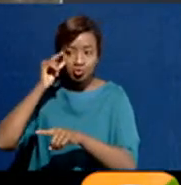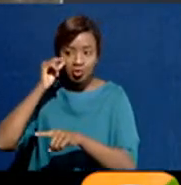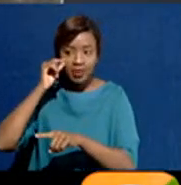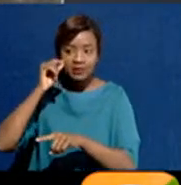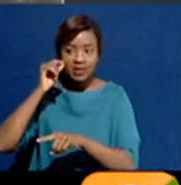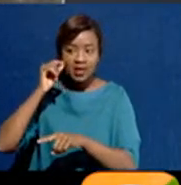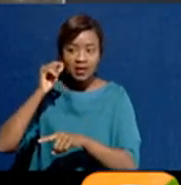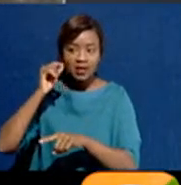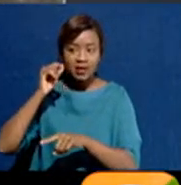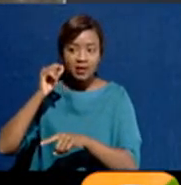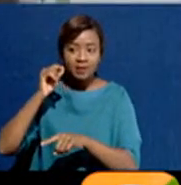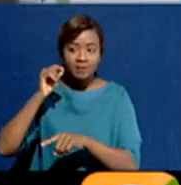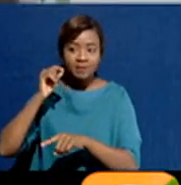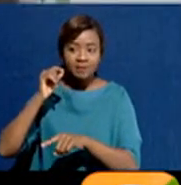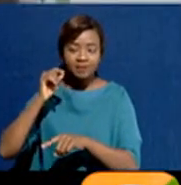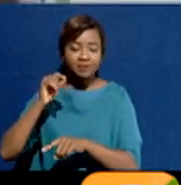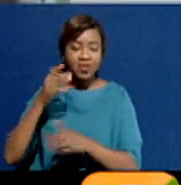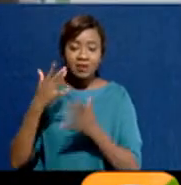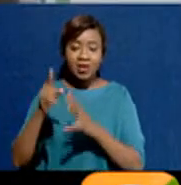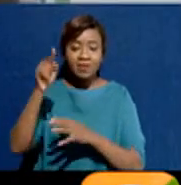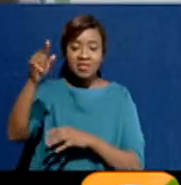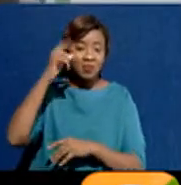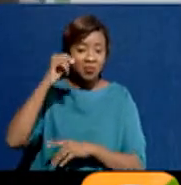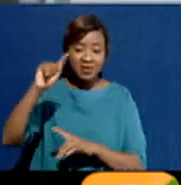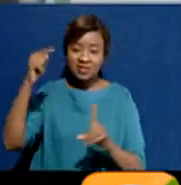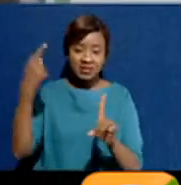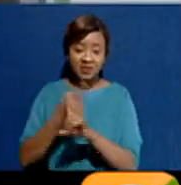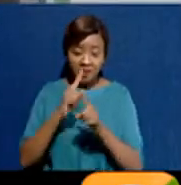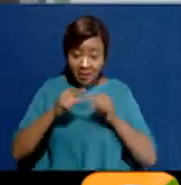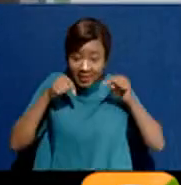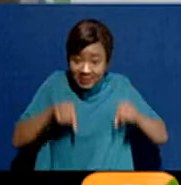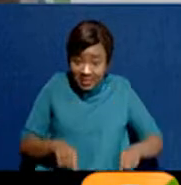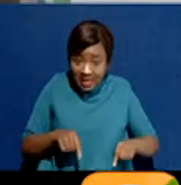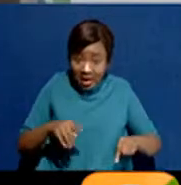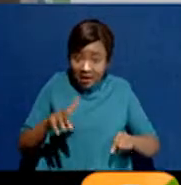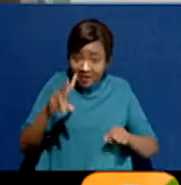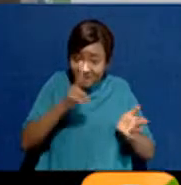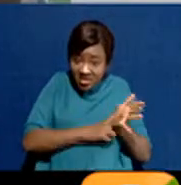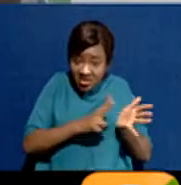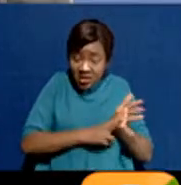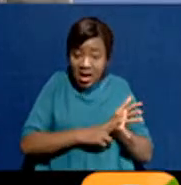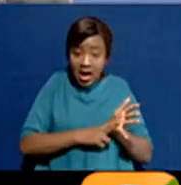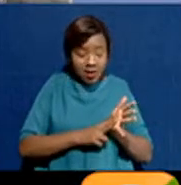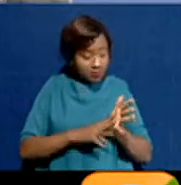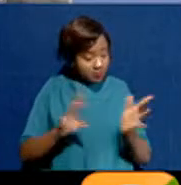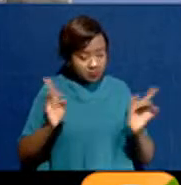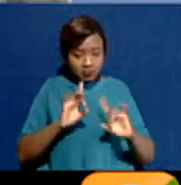stay. Maybe that's a different Kenya. Yeah. But here, no. In fact, I had to use